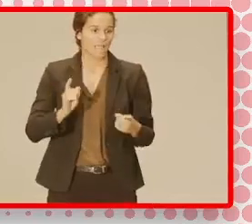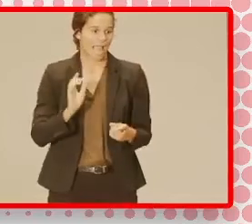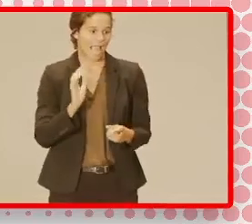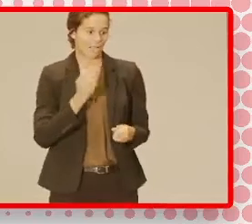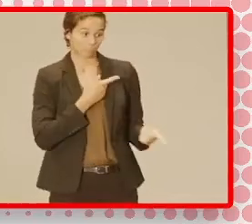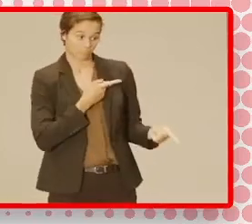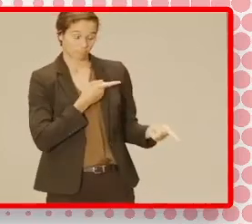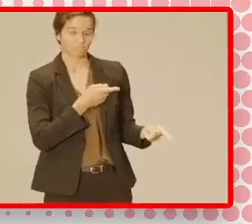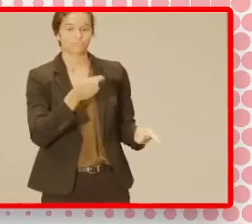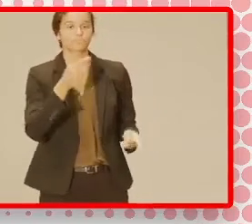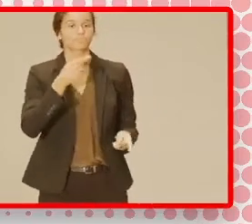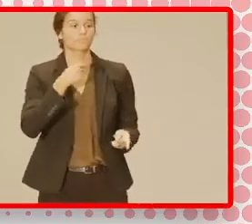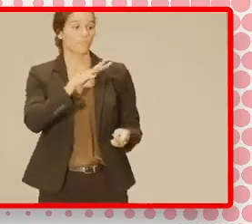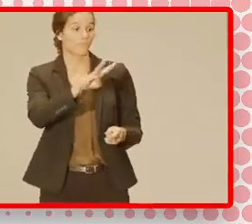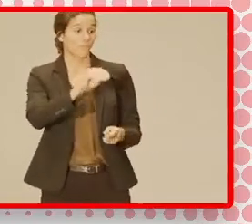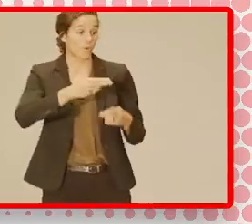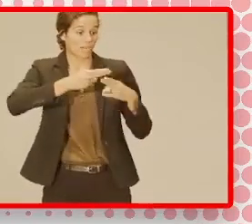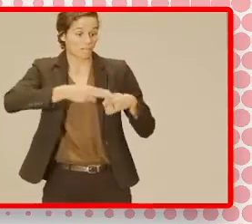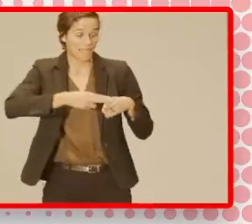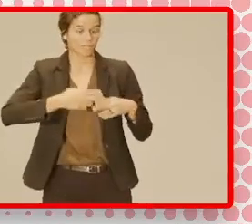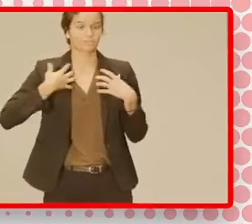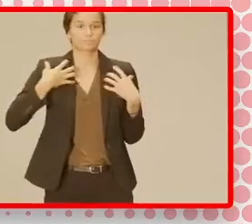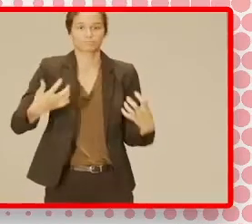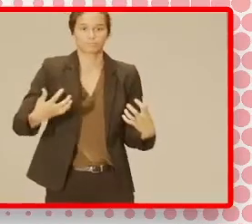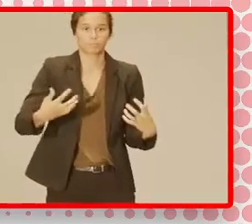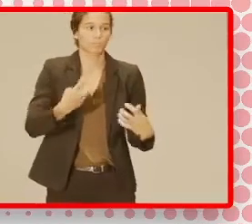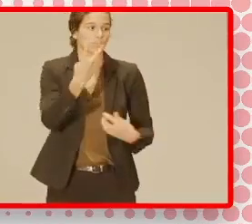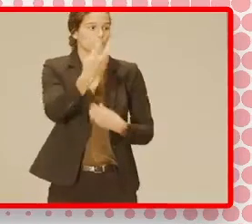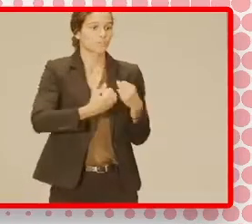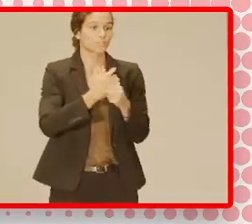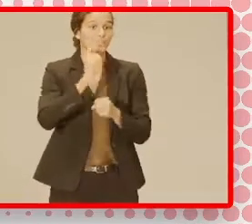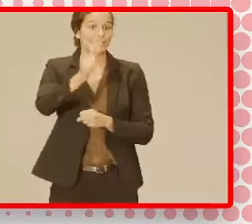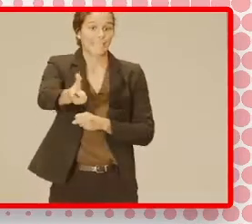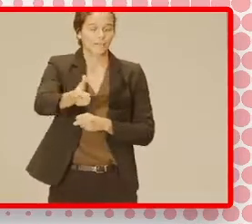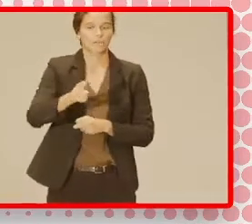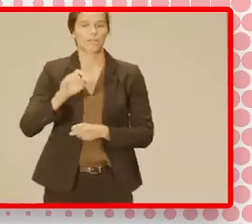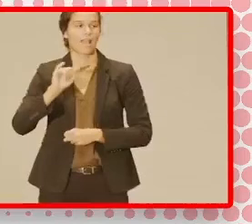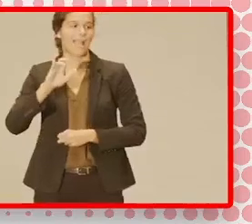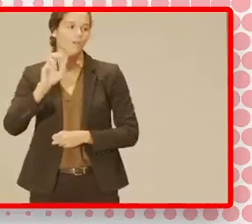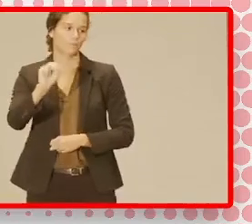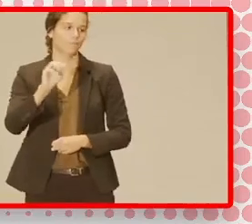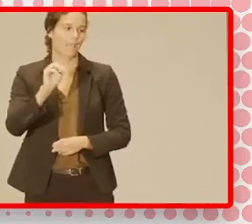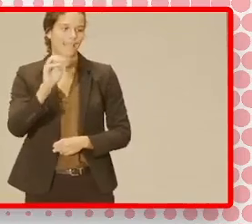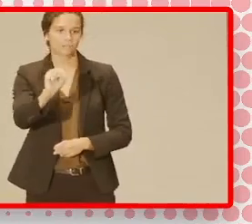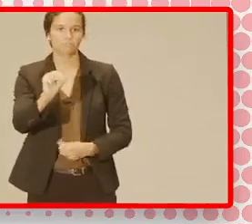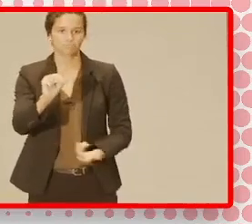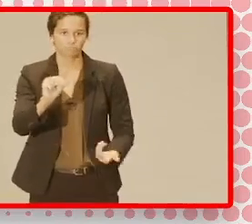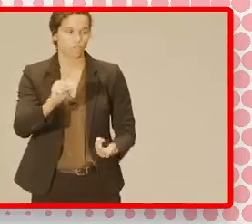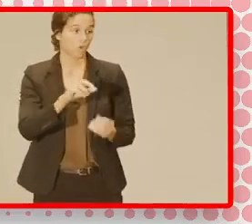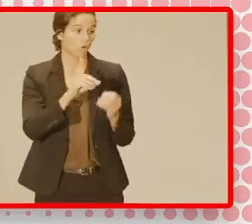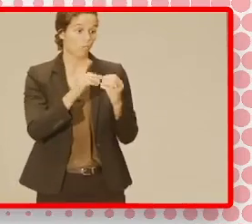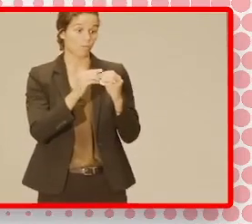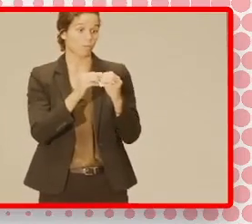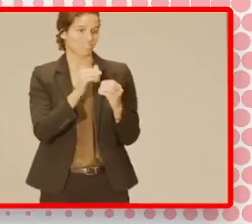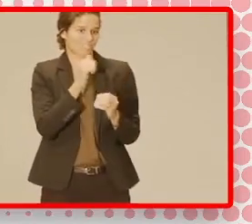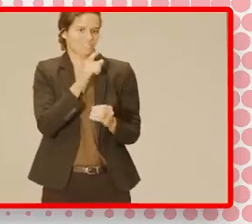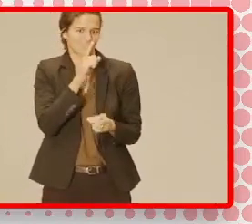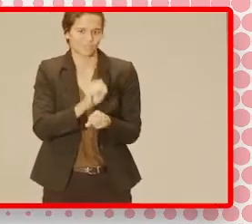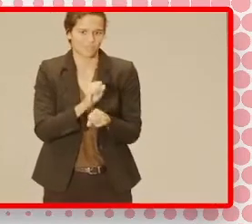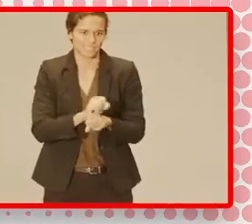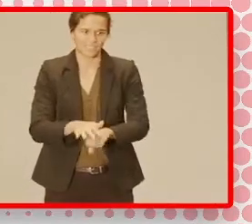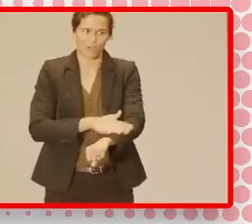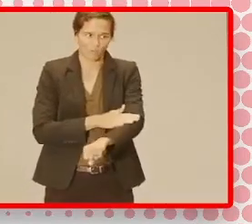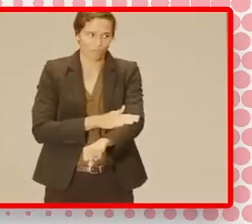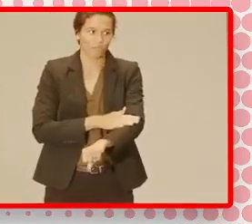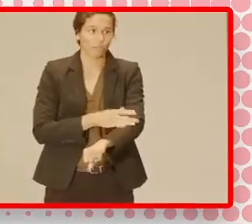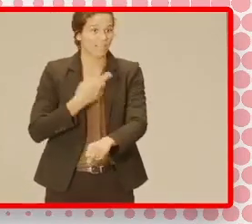2.5 years later, doing the most grueling event in the world, 140-mile Ironman. So one more isn't that slow, actually, but